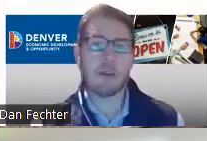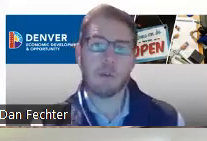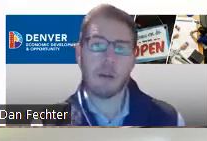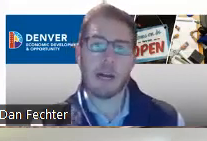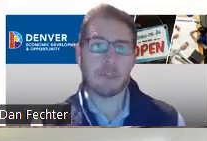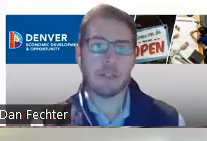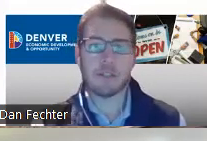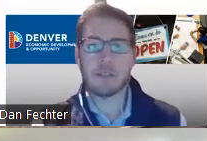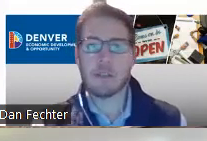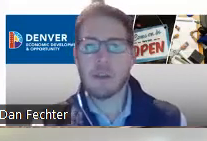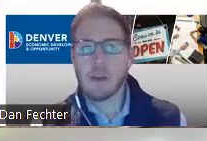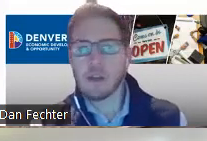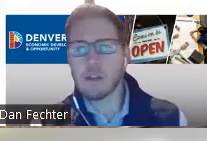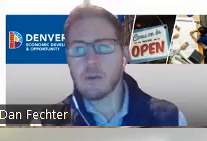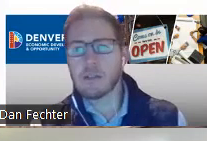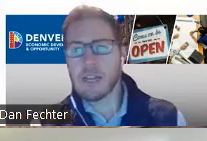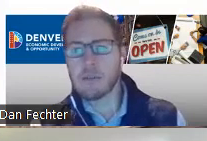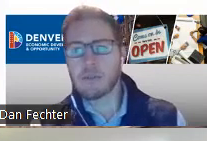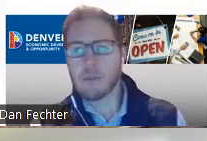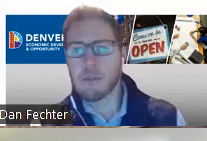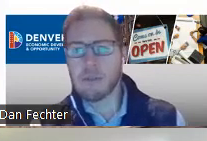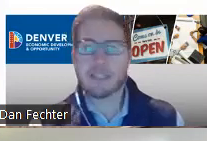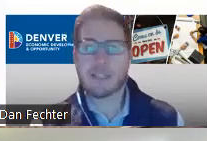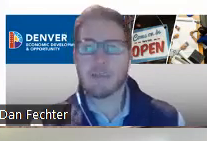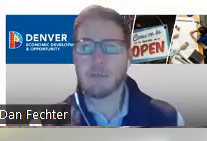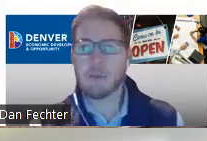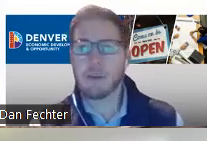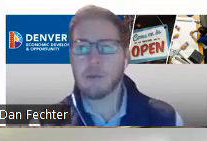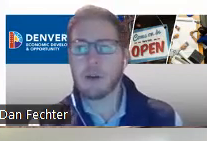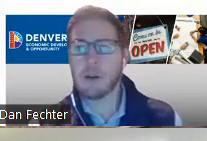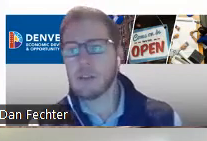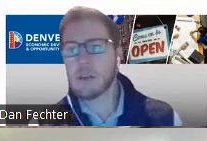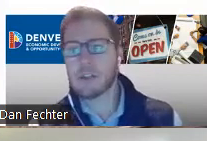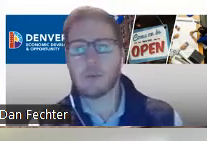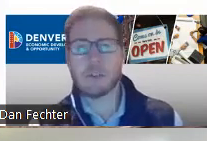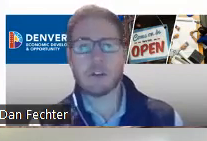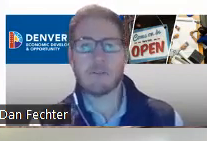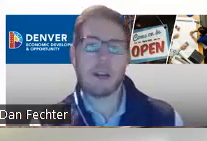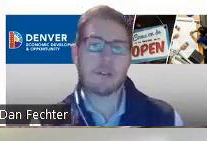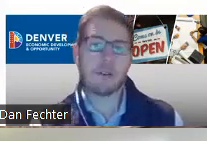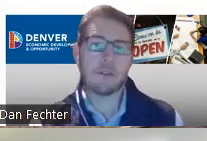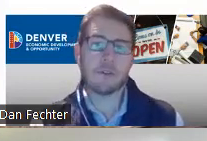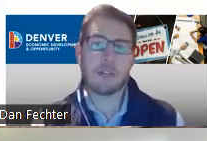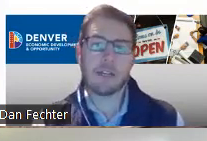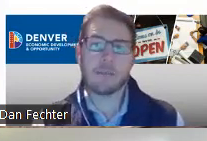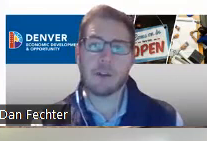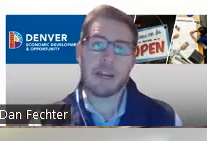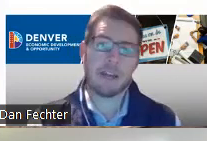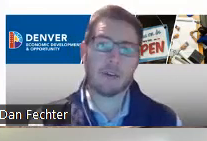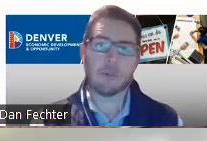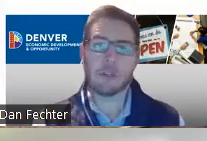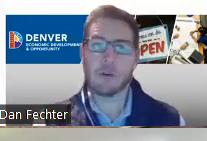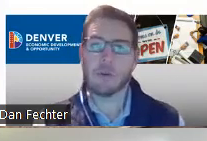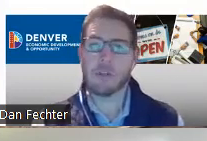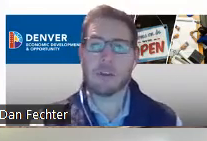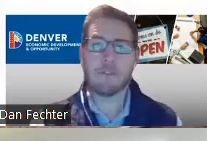3 bedroom options. Clara Brown's Commons will be a mixed income community where the units are reserved for households whose incomes are at